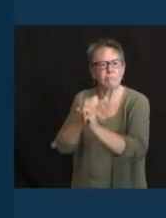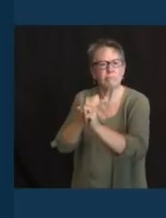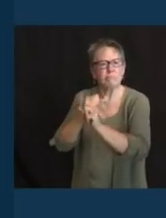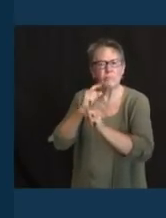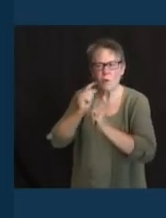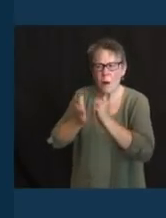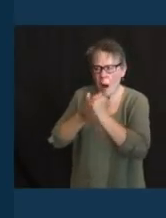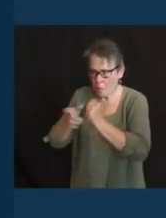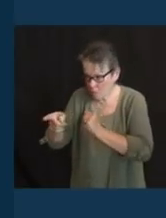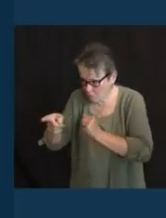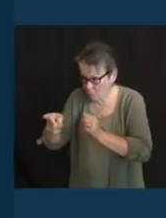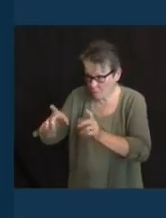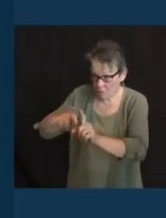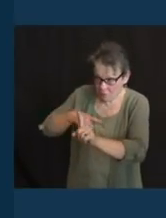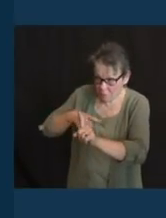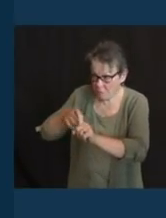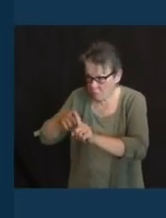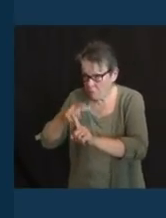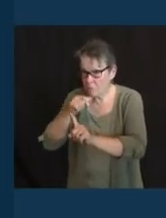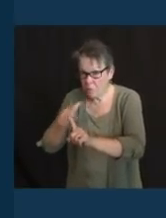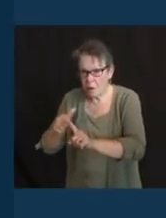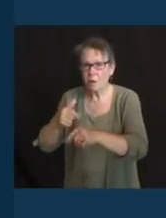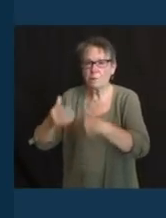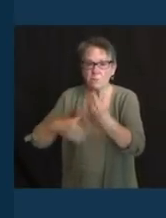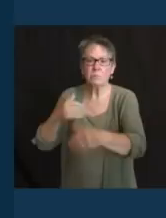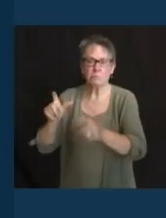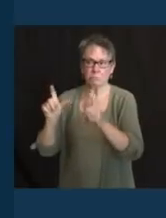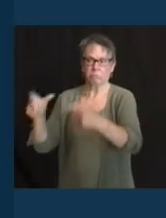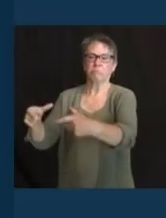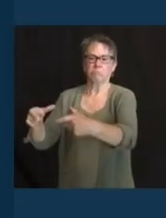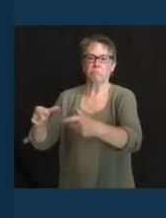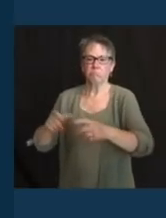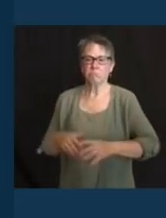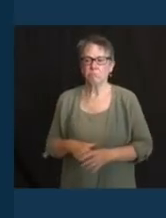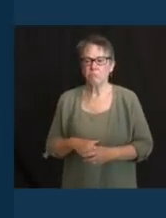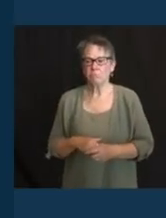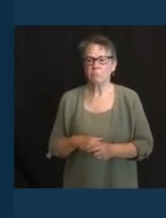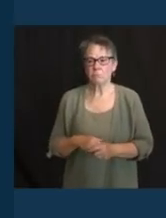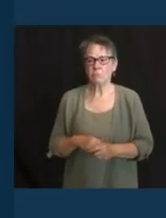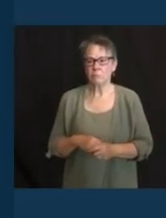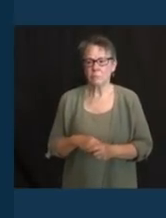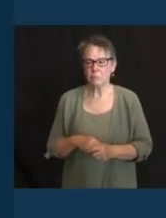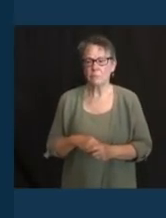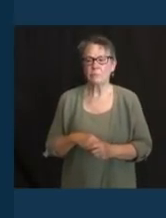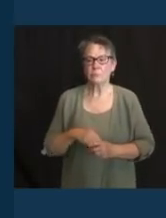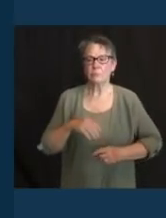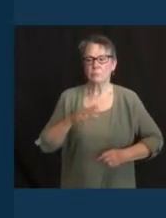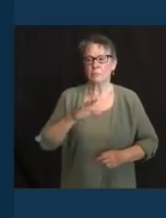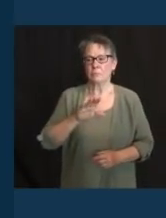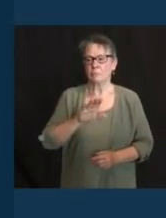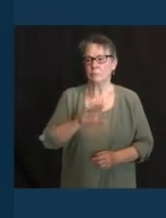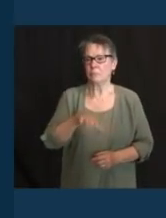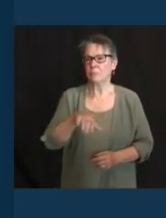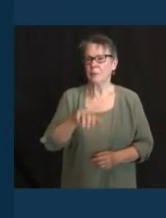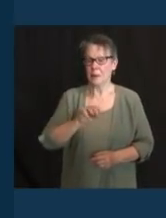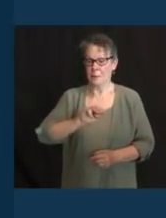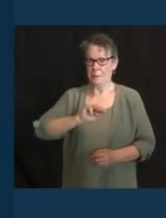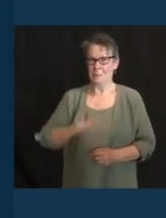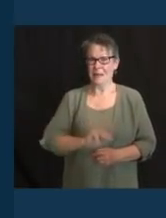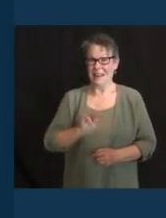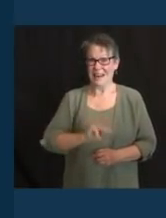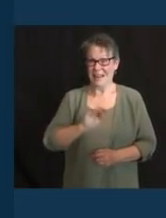will be recruited and trained. As more businesses come back online the following week, and so too will more contact